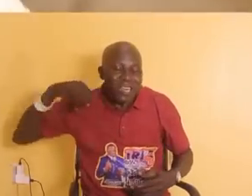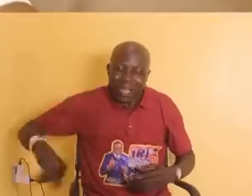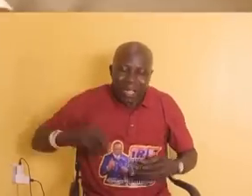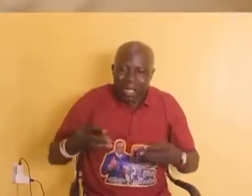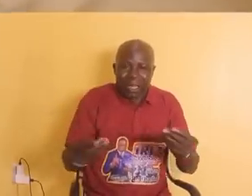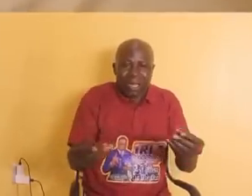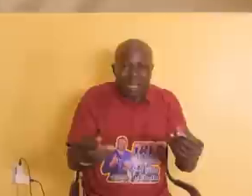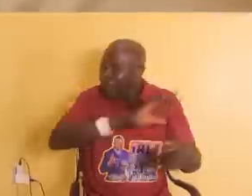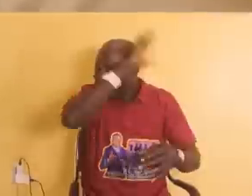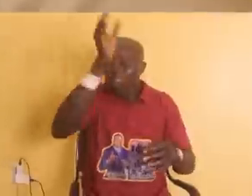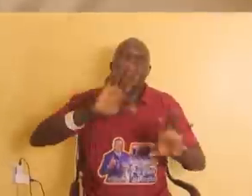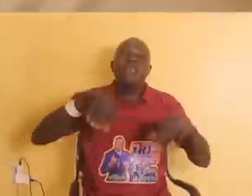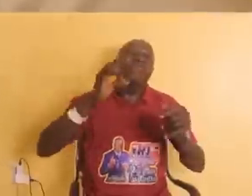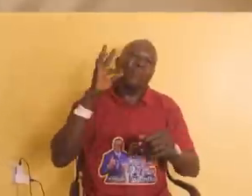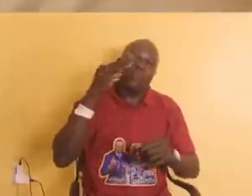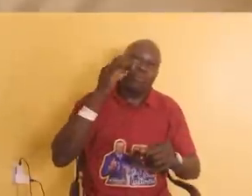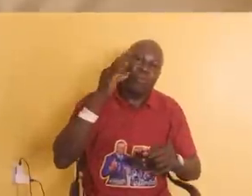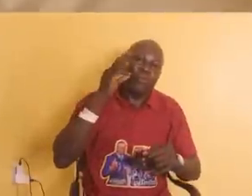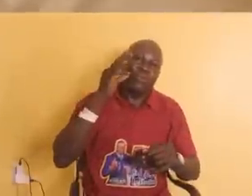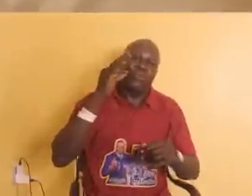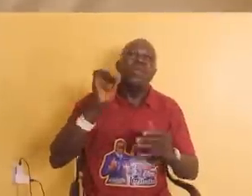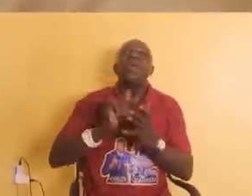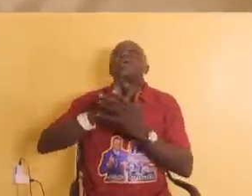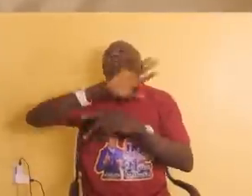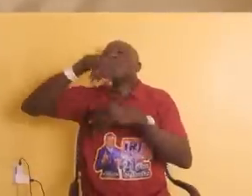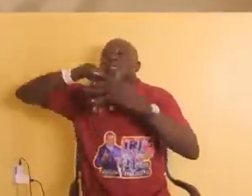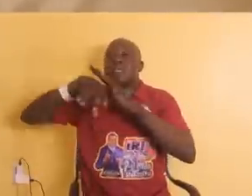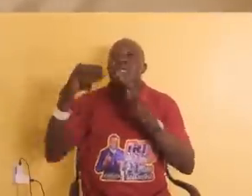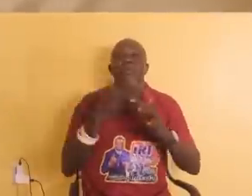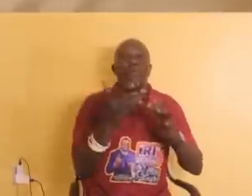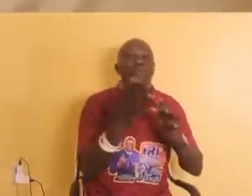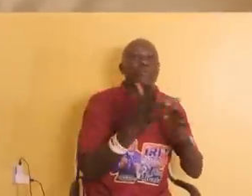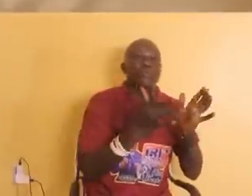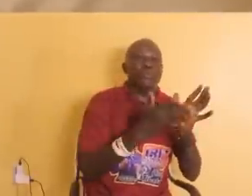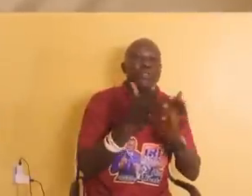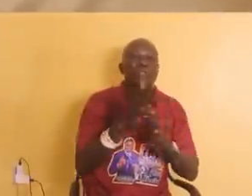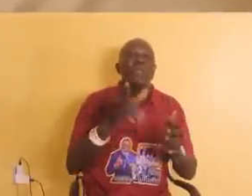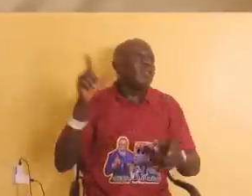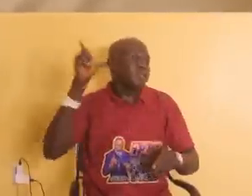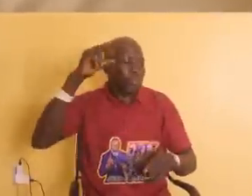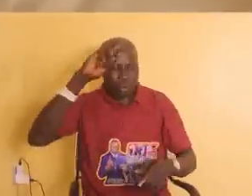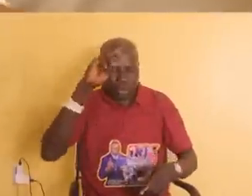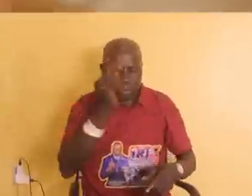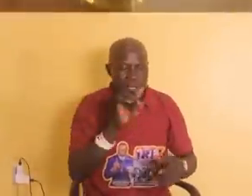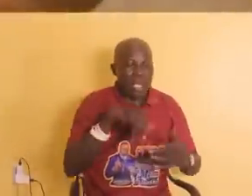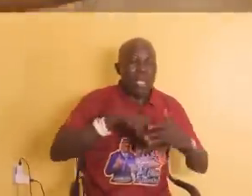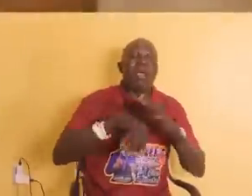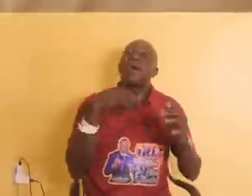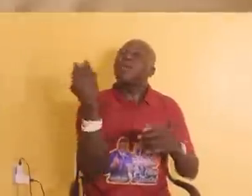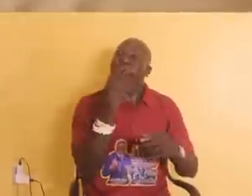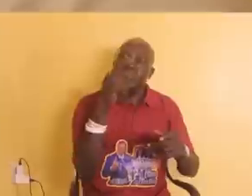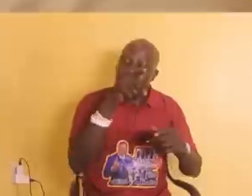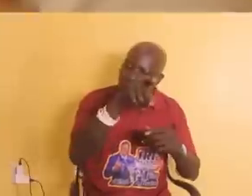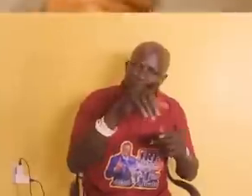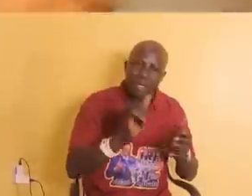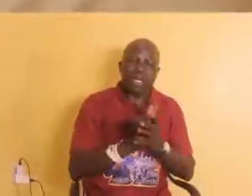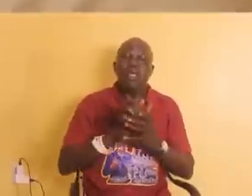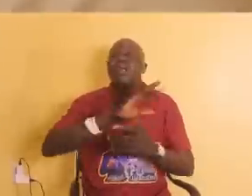irugbe. Desert will not give you seed. In the name of Jesus. Listen to me, sir.